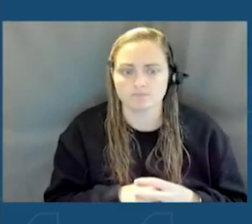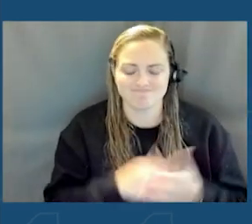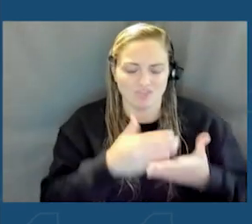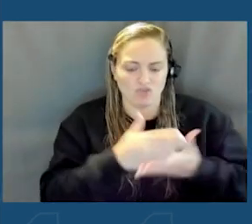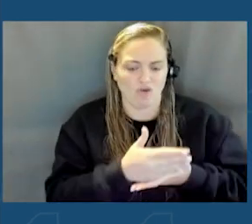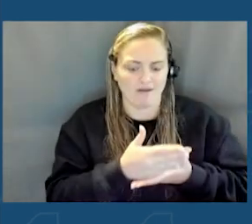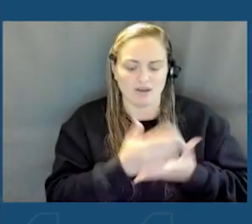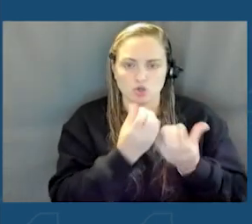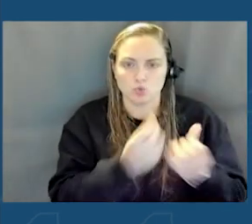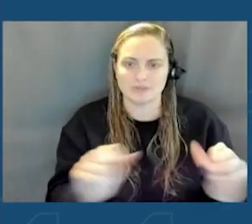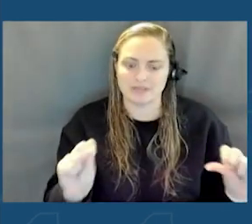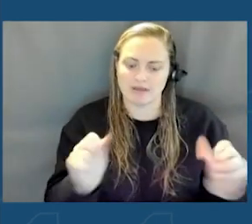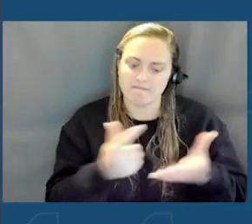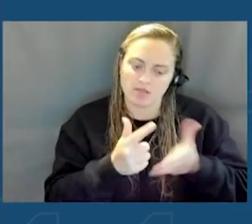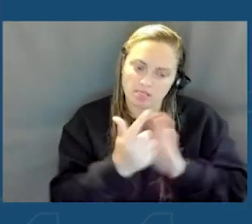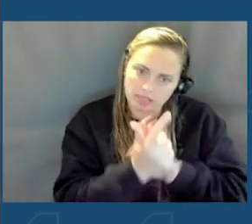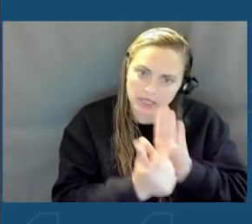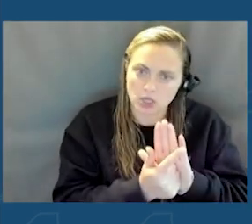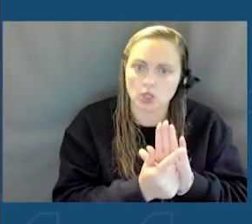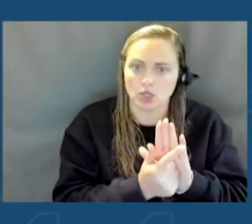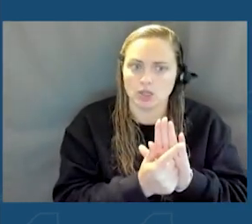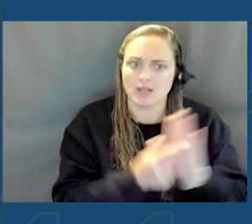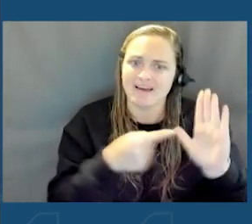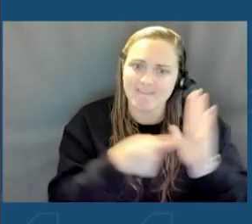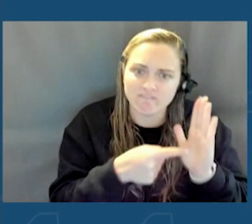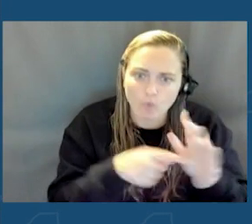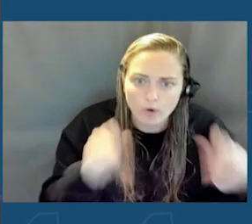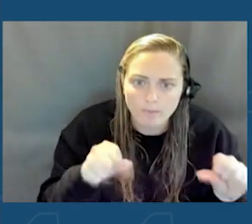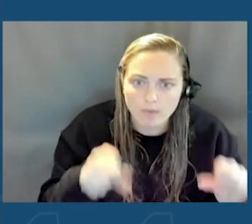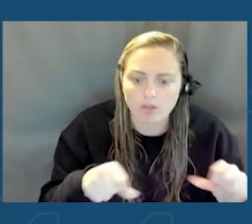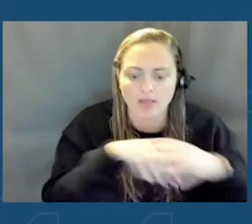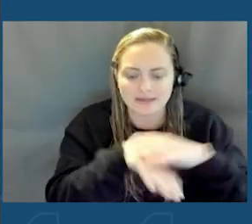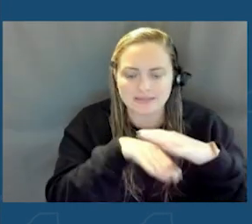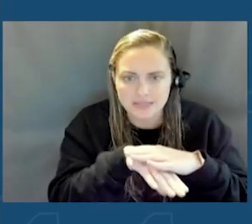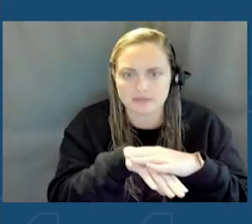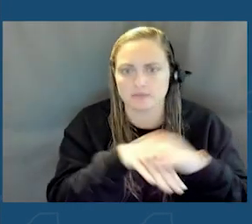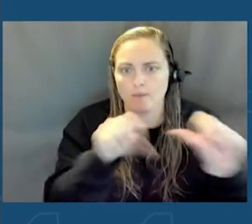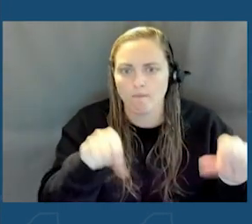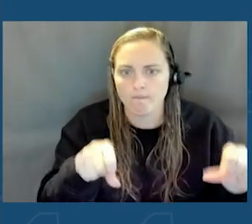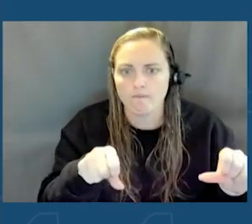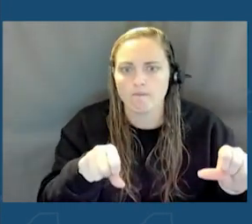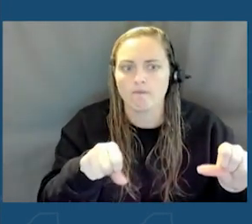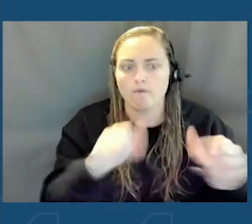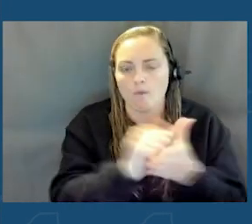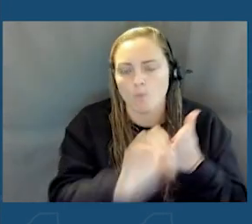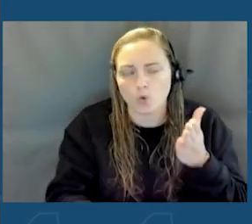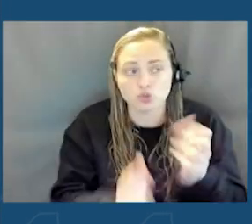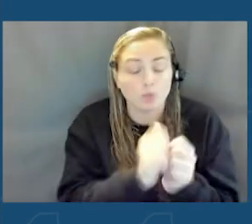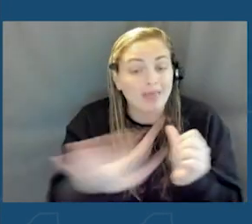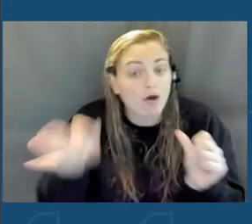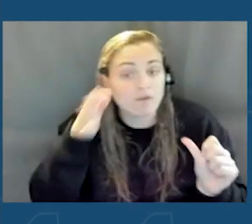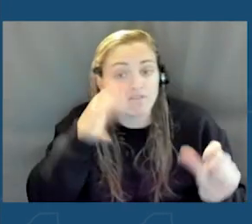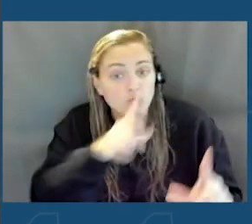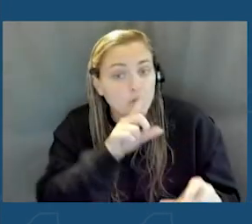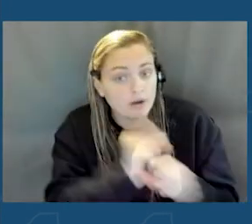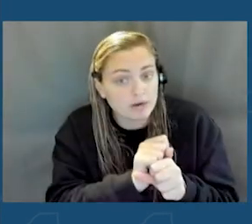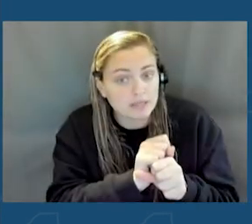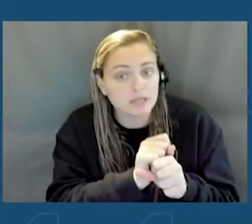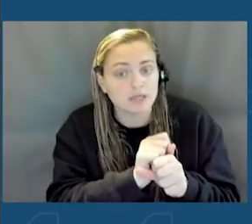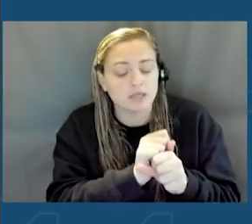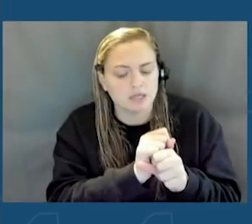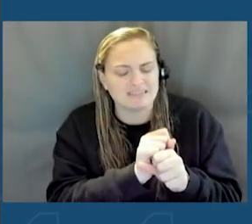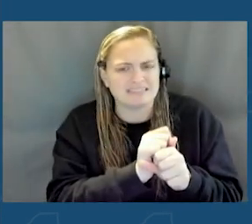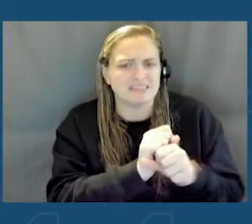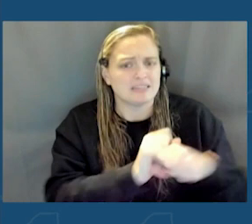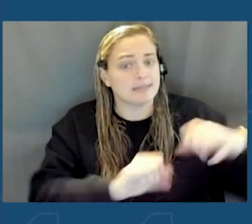safe, legal, and affordable, accessible abortion. Without federal guarantees, these fundamental